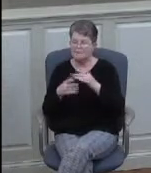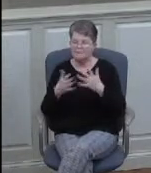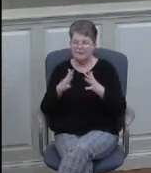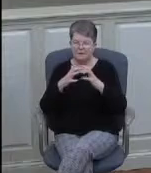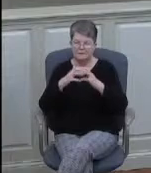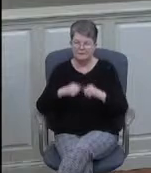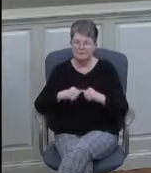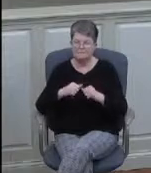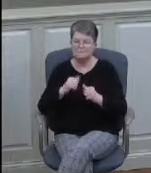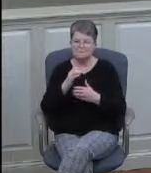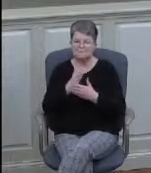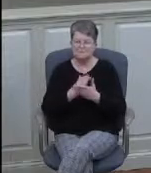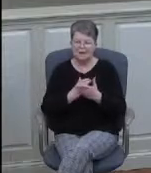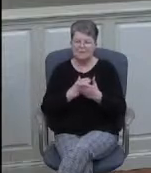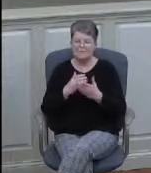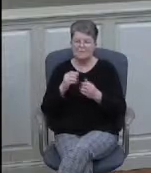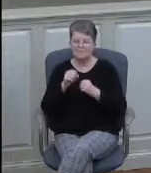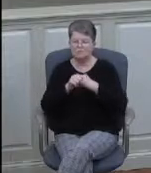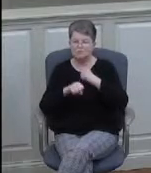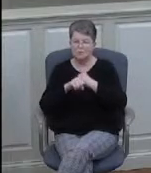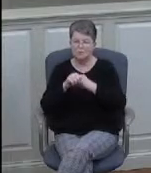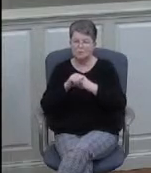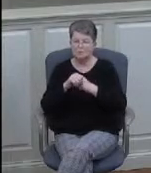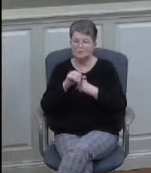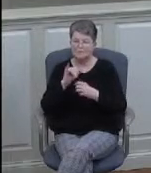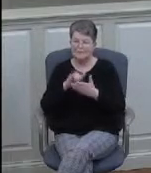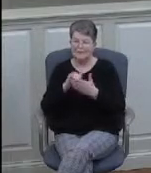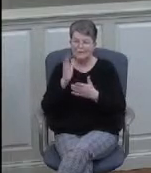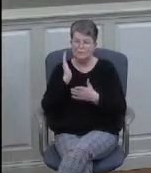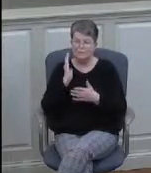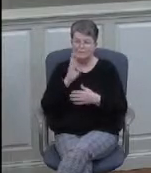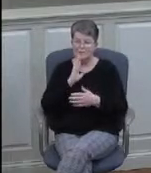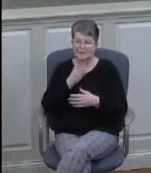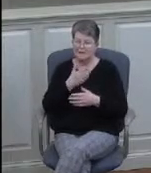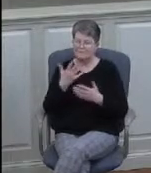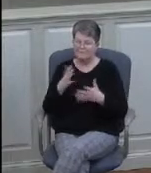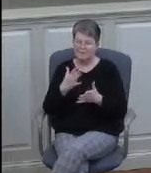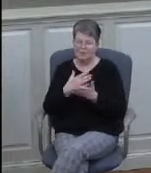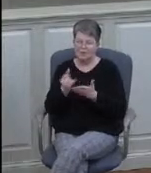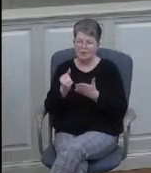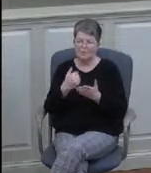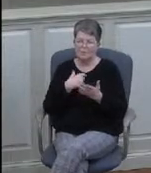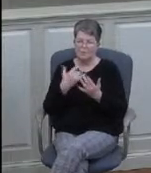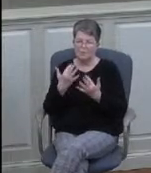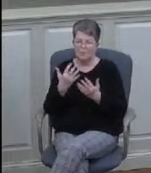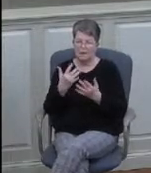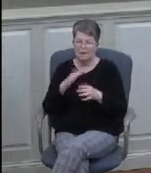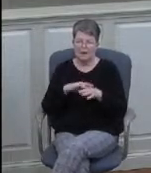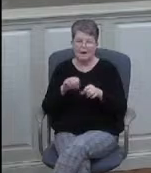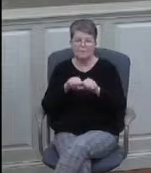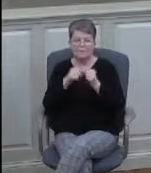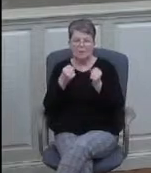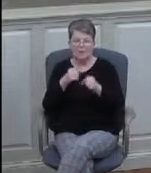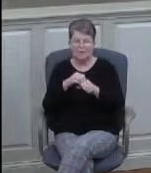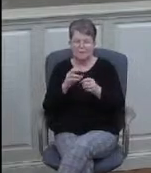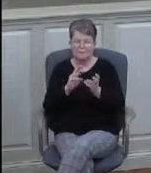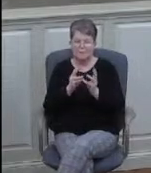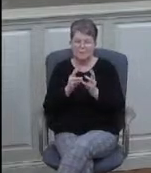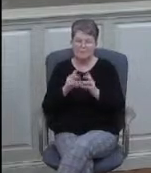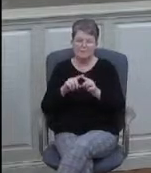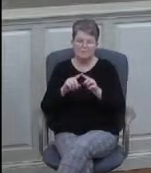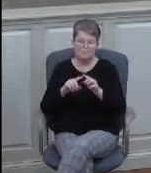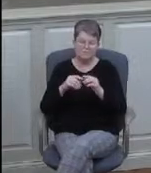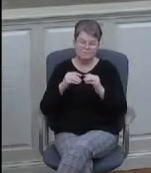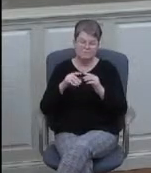of the infrastructure that was up there on the hill is already gone. So we're waiting on a break in the weather to pick back up. Okay.